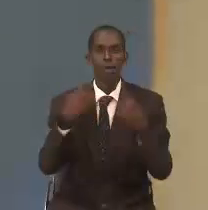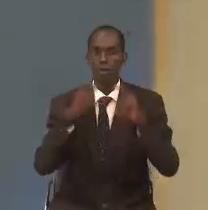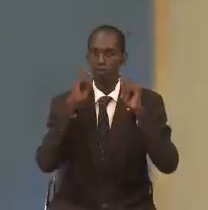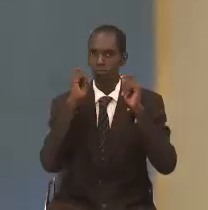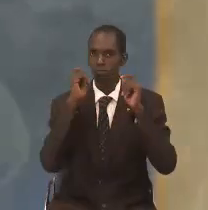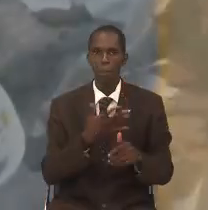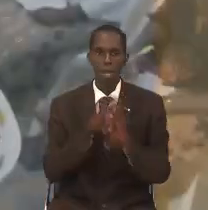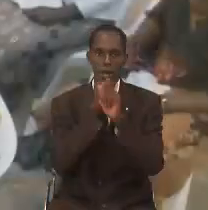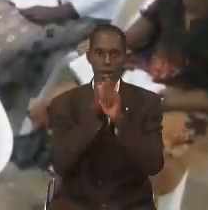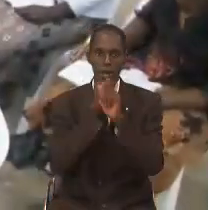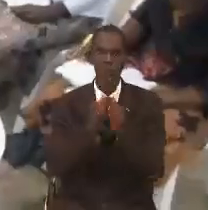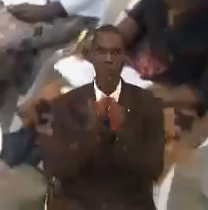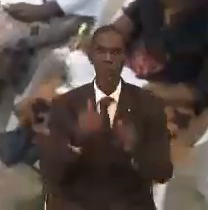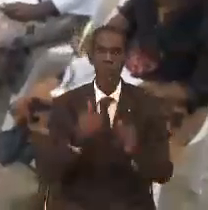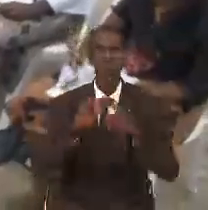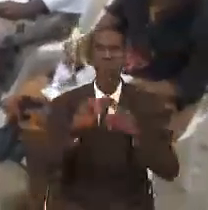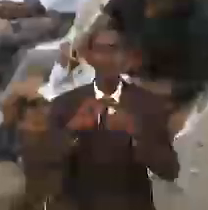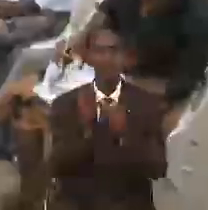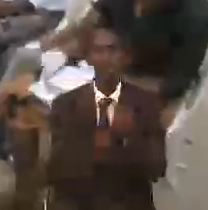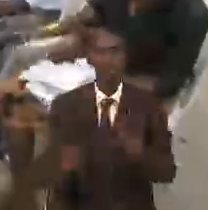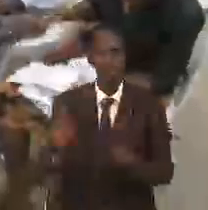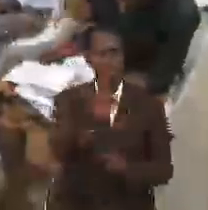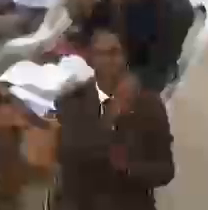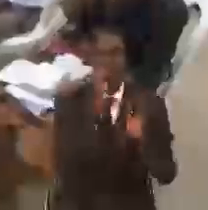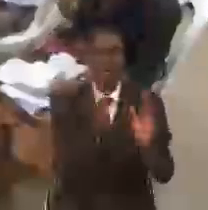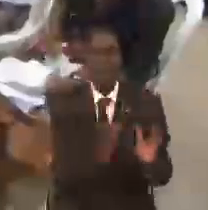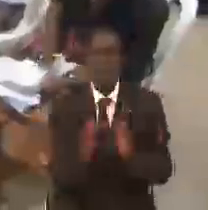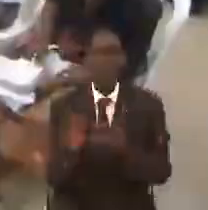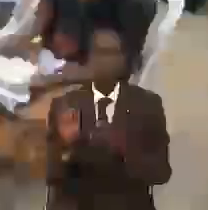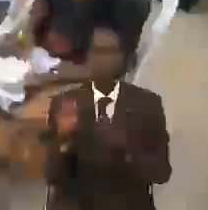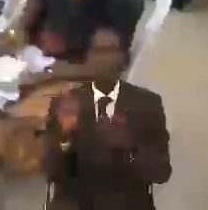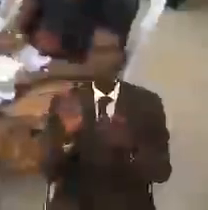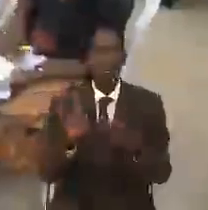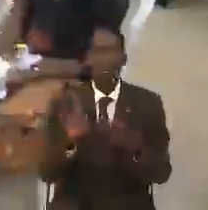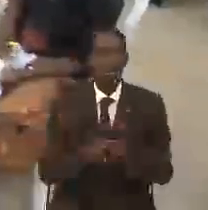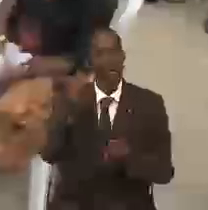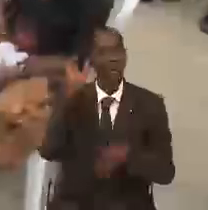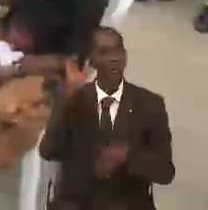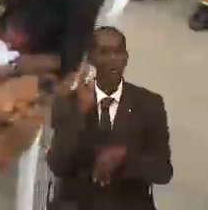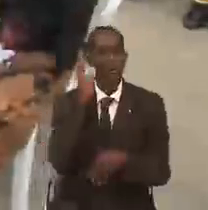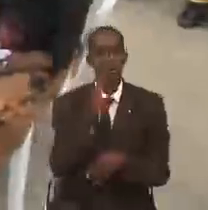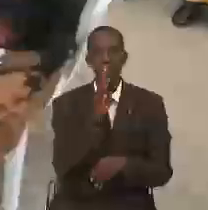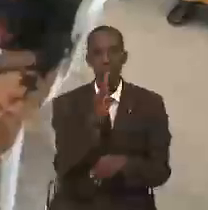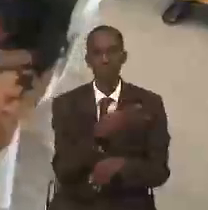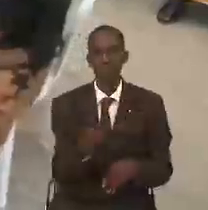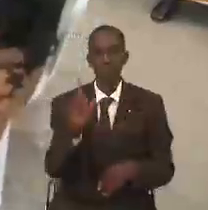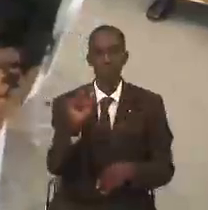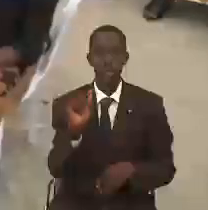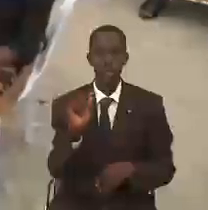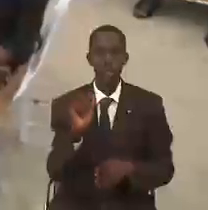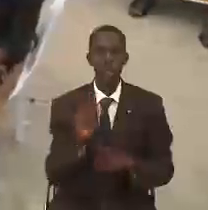give every man according as his work shall be. Then in verse 20, it tells us, he